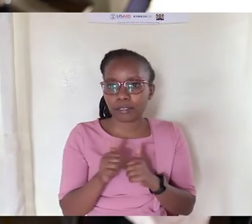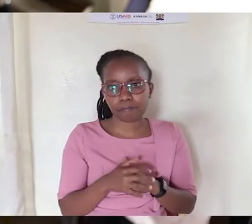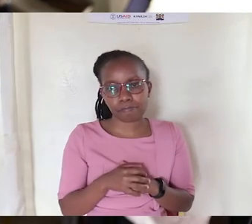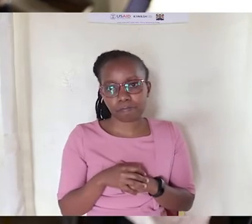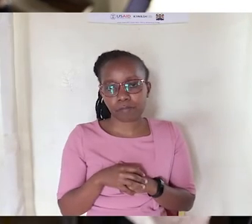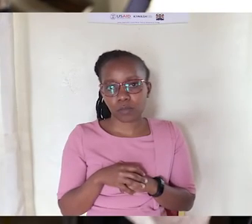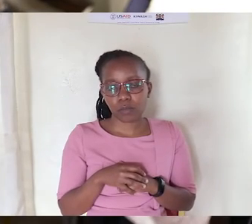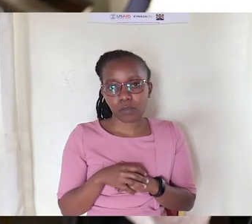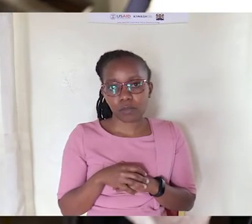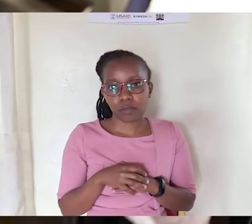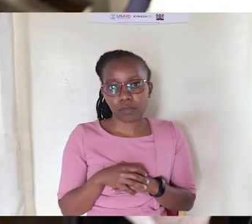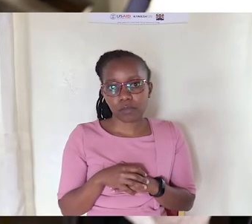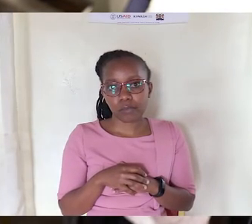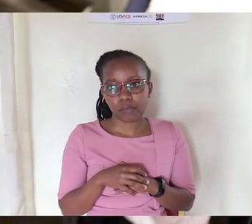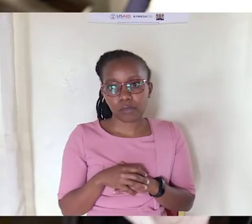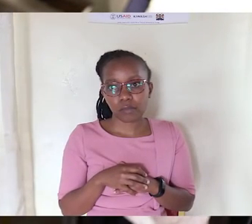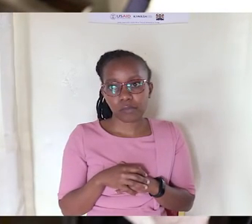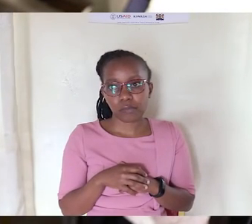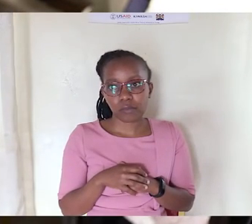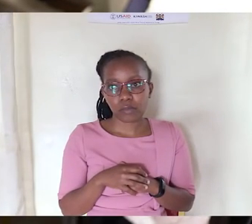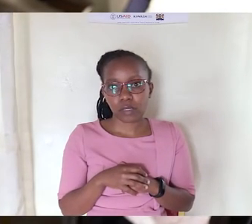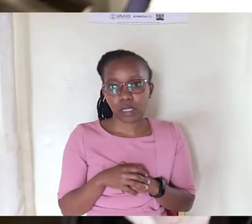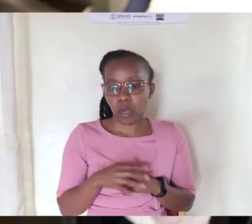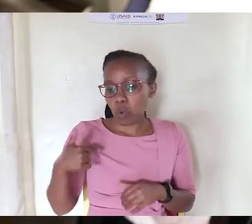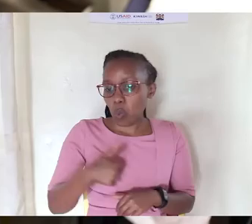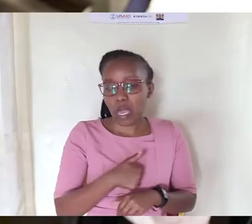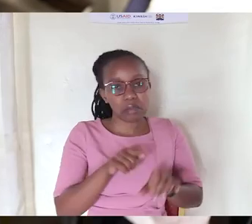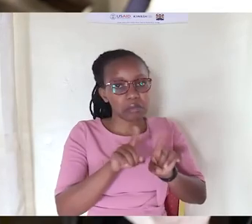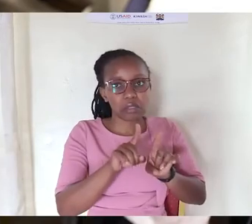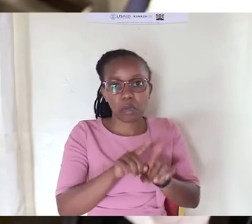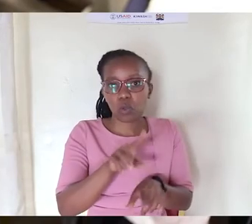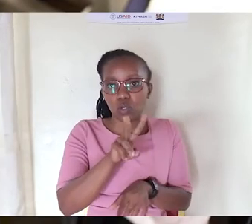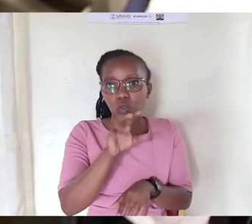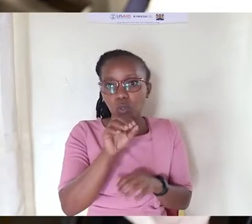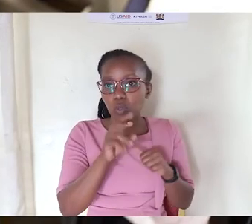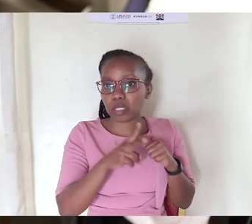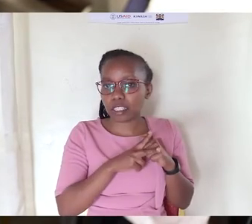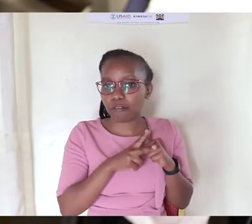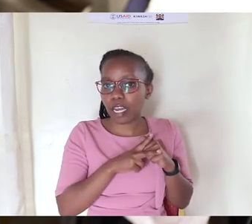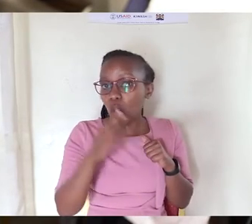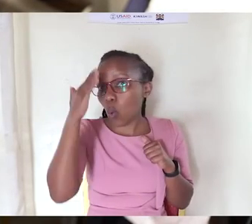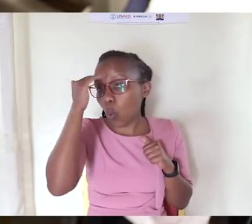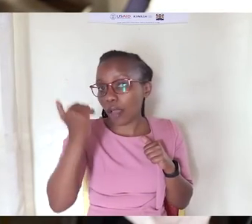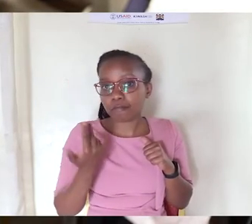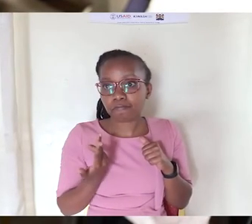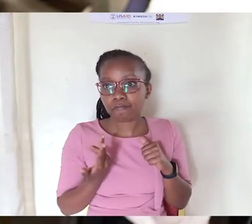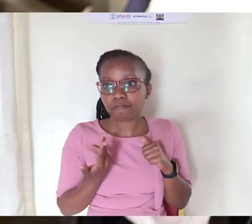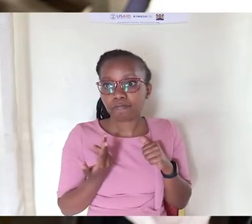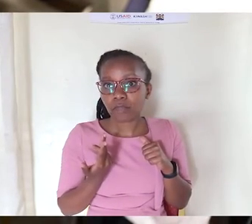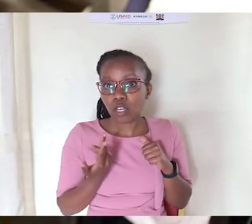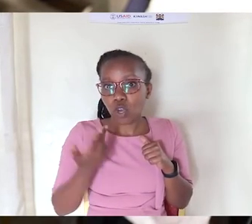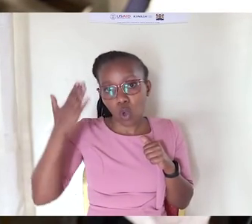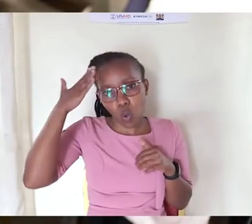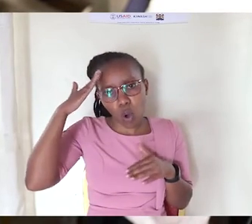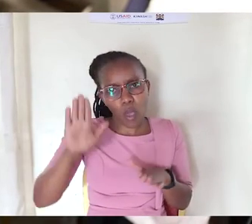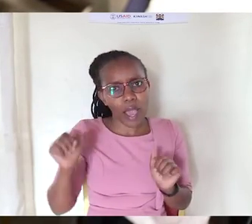are when we were there in 2007. Why do I say that? I think we are aware of what has